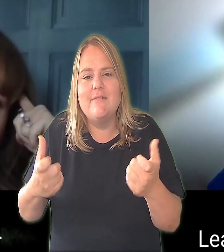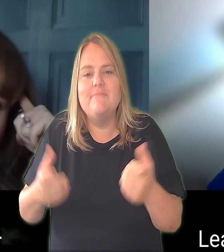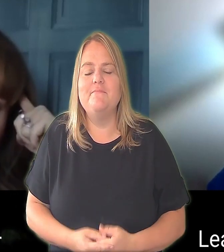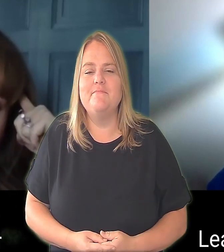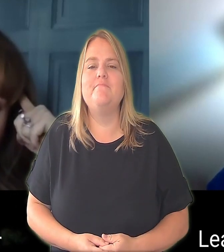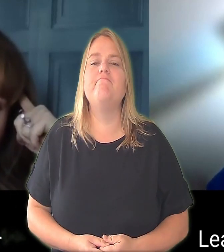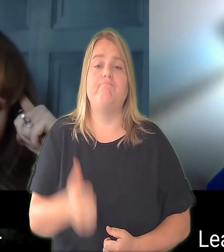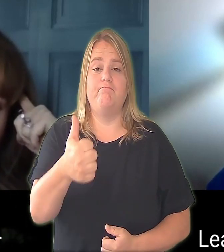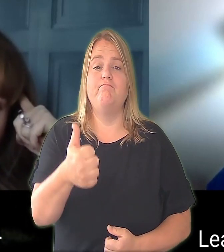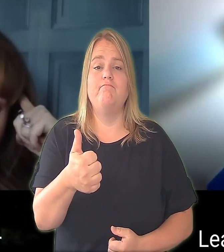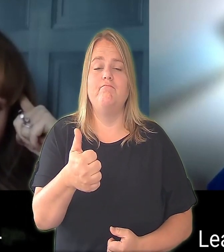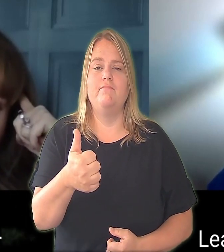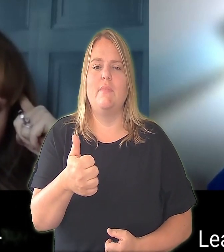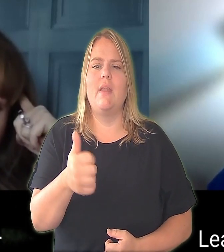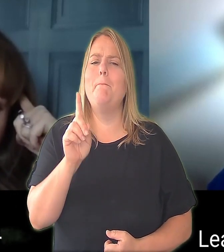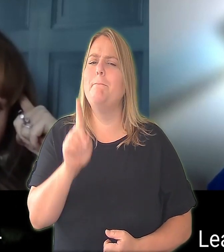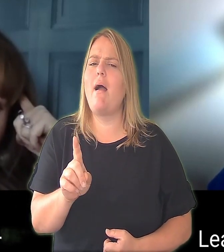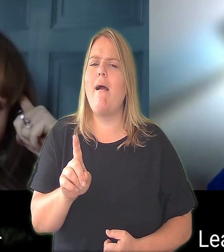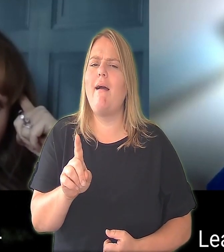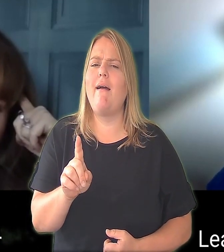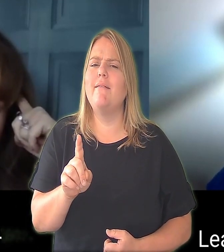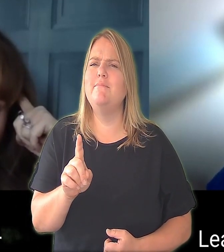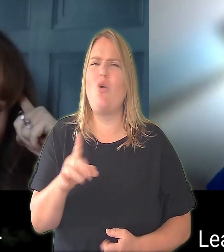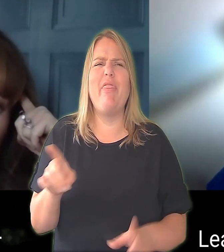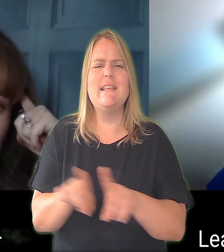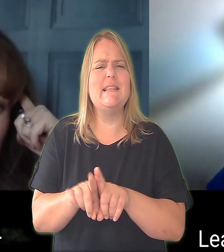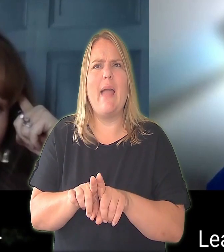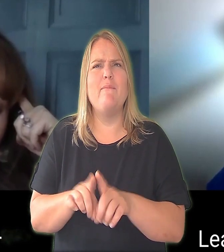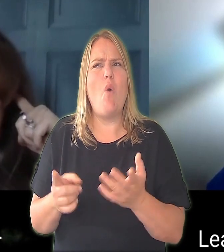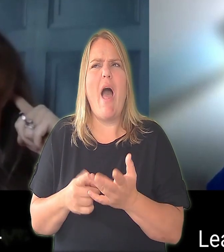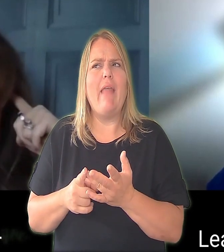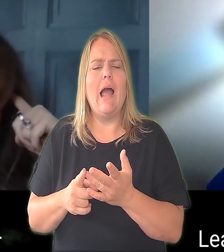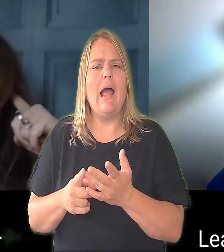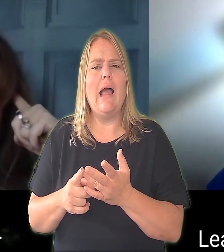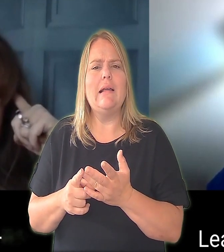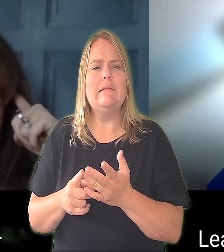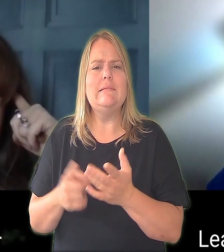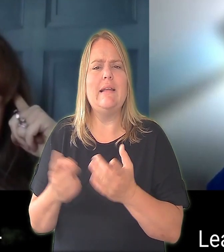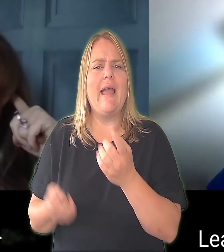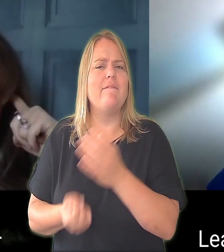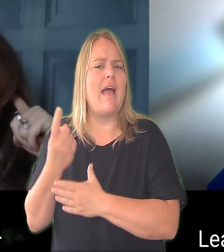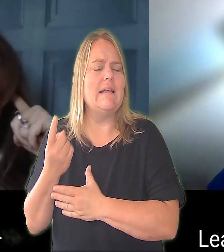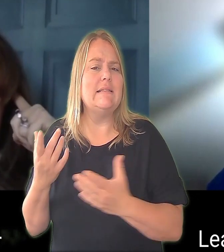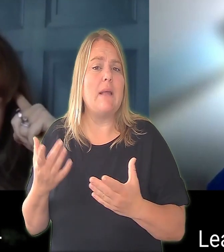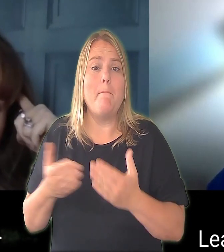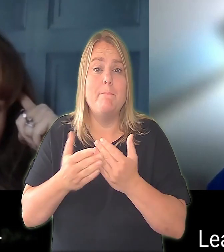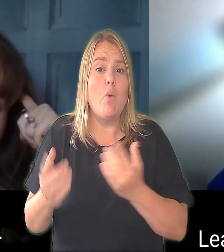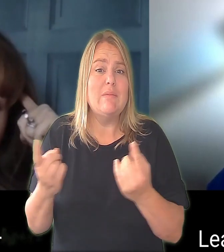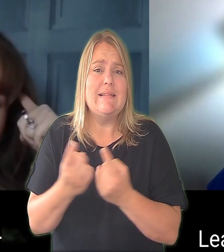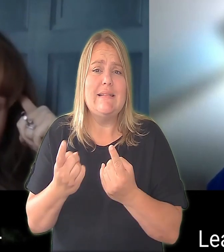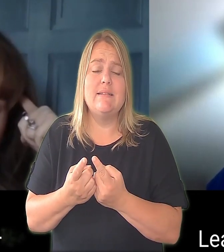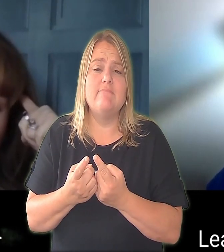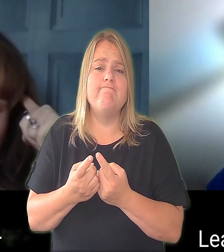banging on about it. Sounds great. Okay, but it's not going to be like that for everything, is it? Some things, most things we do